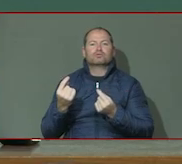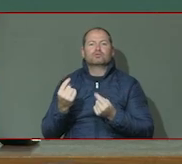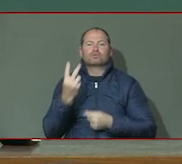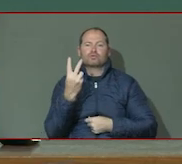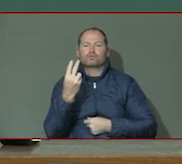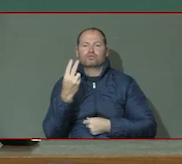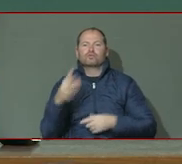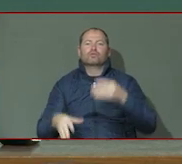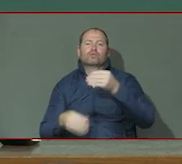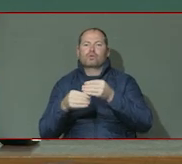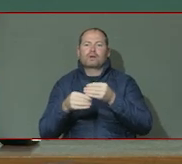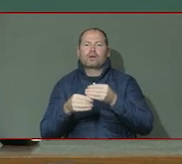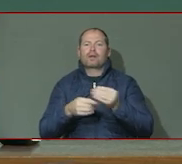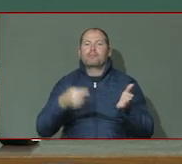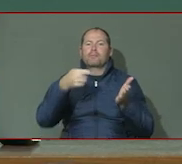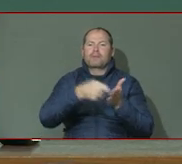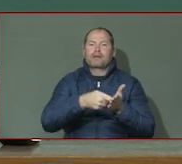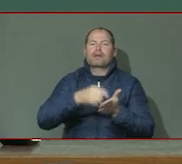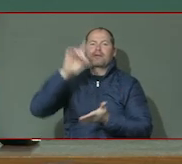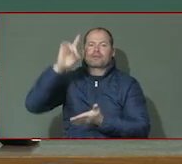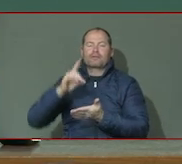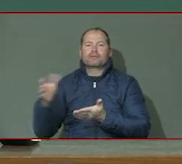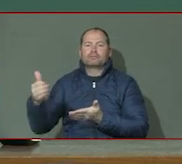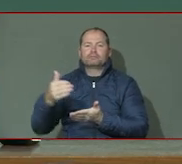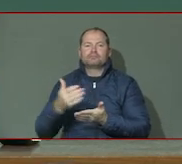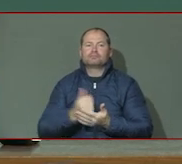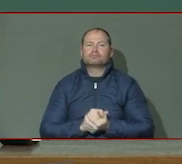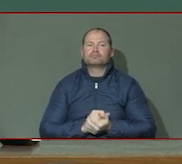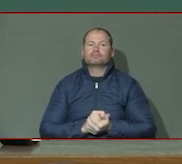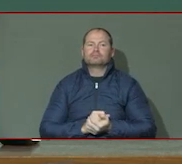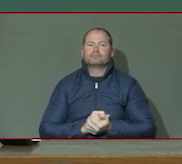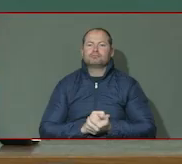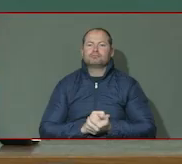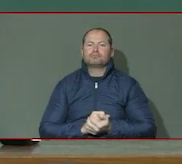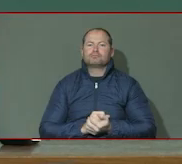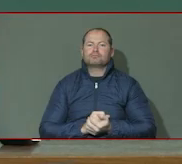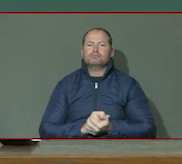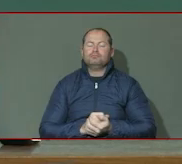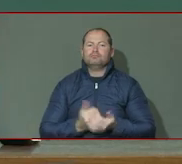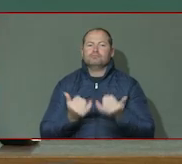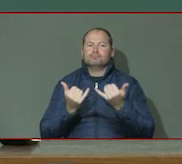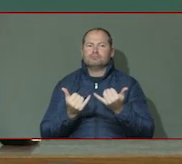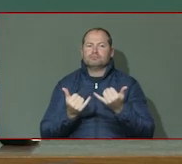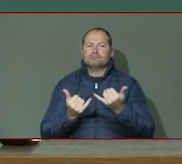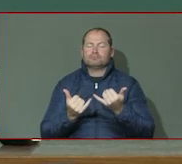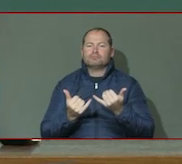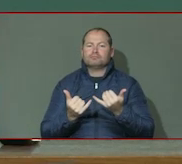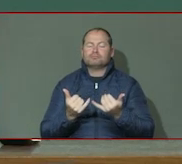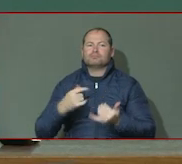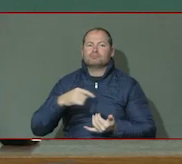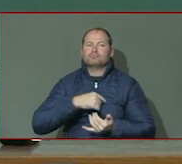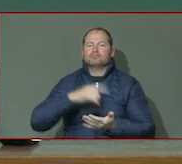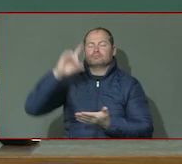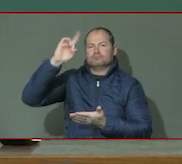give you the carrying value. All right. And on the carrying value, we have to calculate the depreciation for